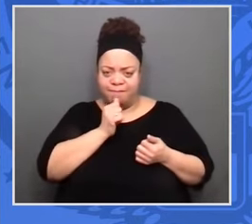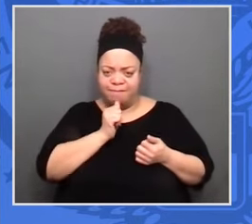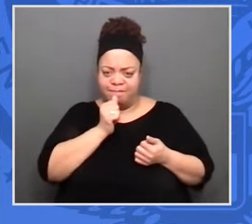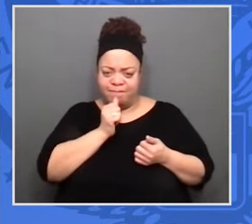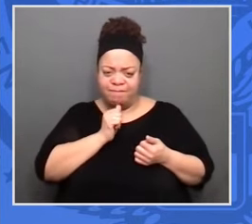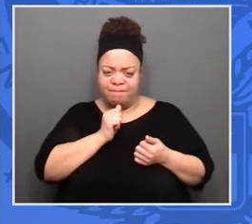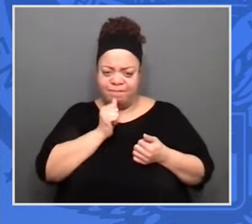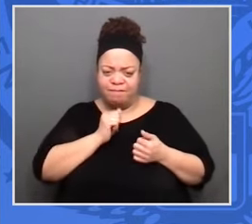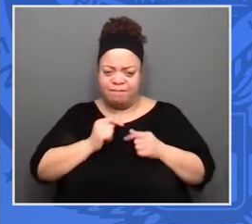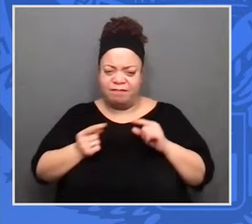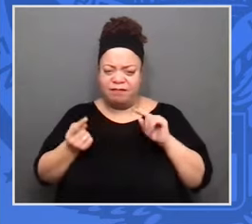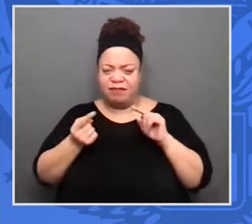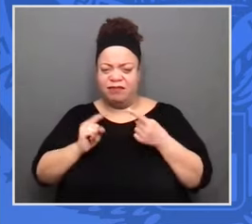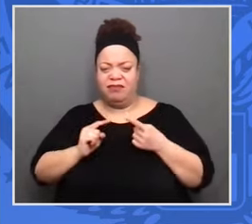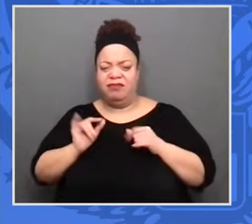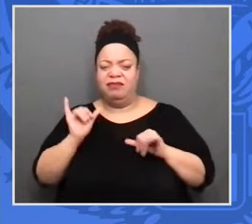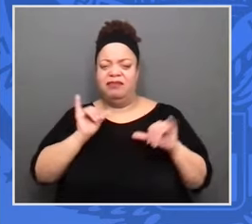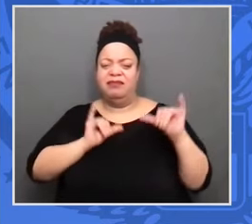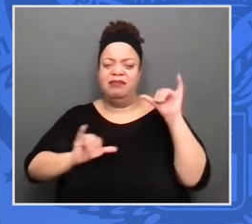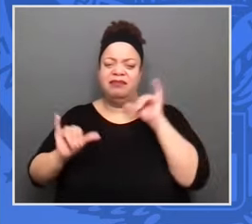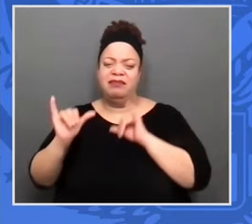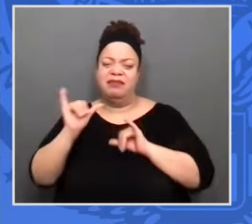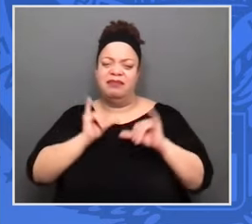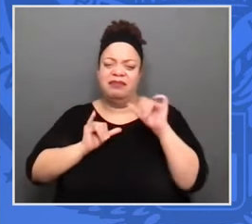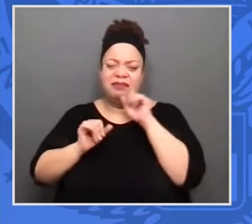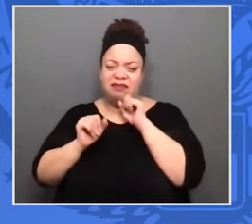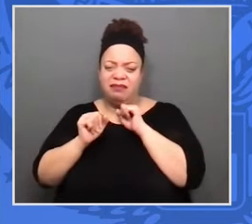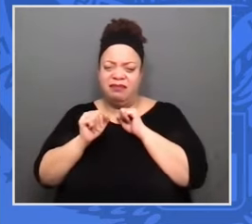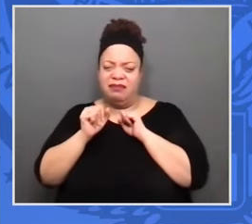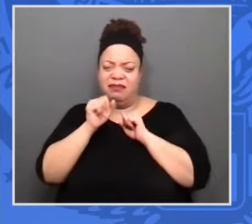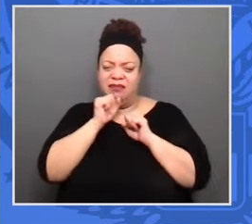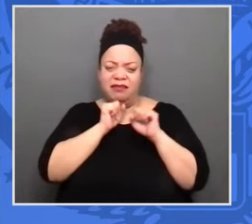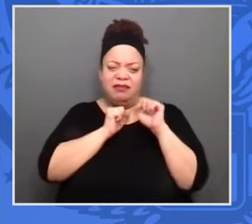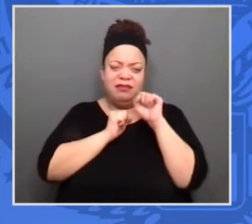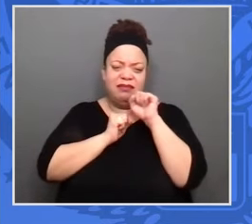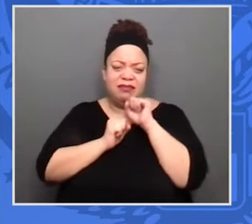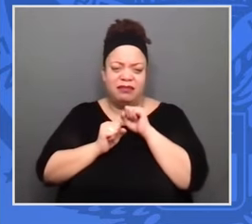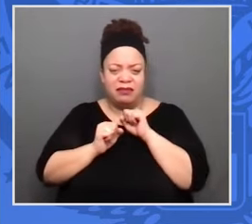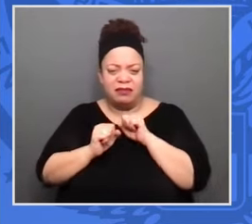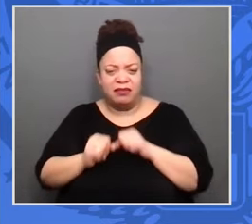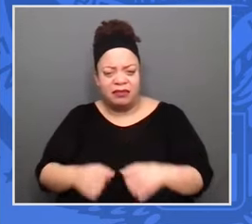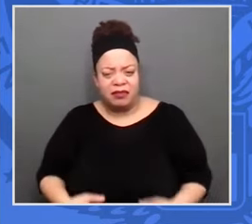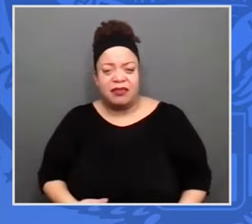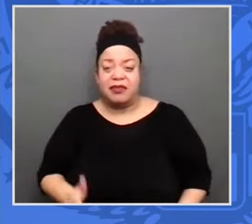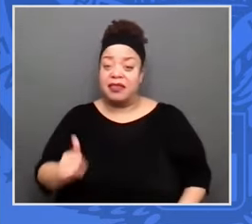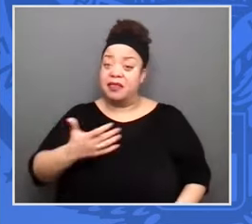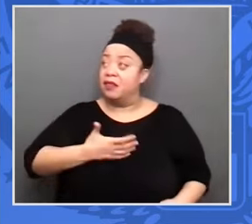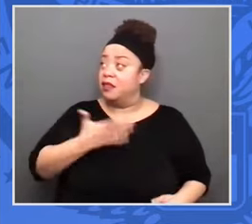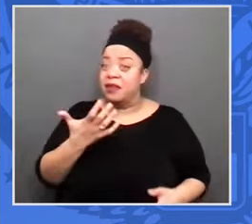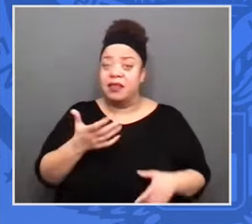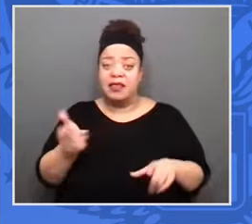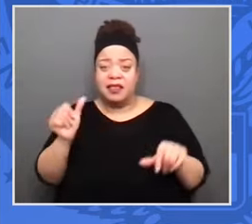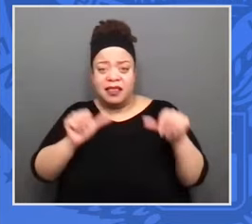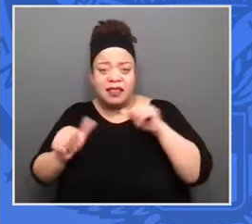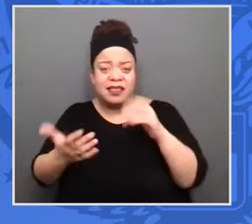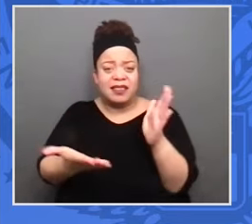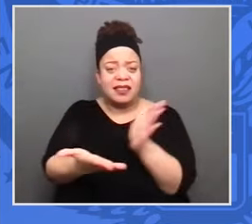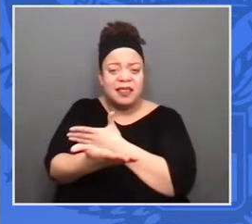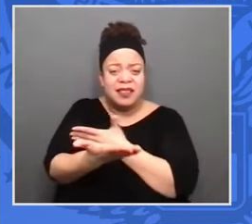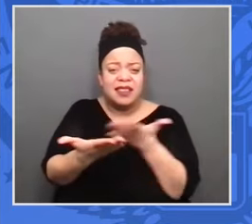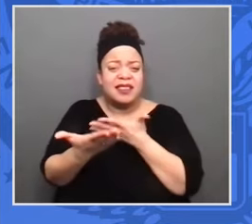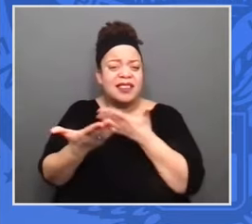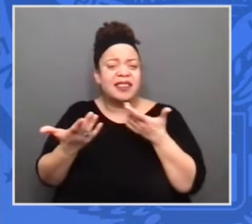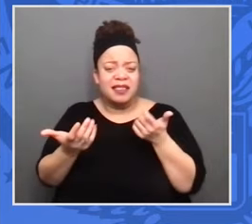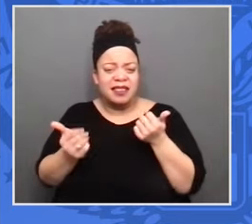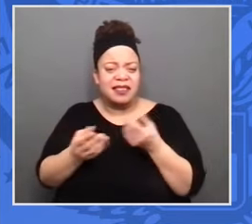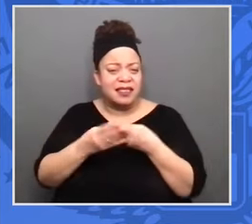or play or song can fully right a wrong inflicted and endured. History says don't hope on the side of the